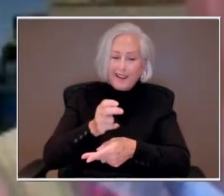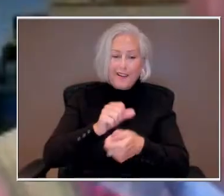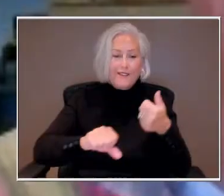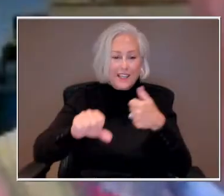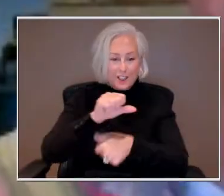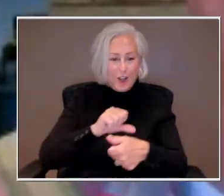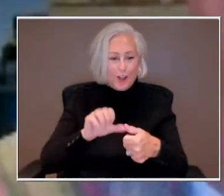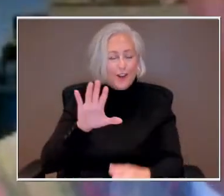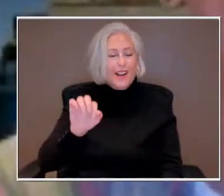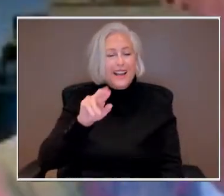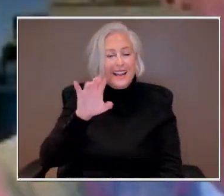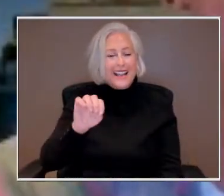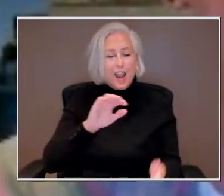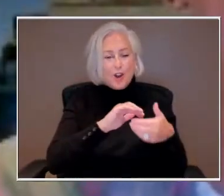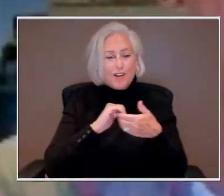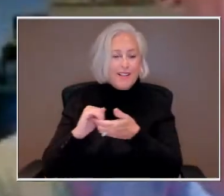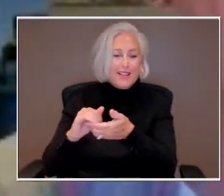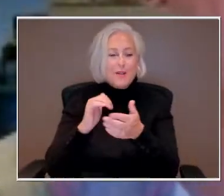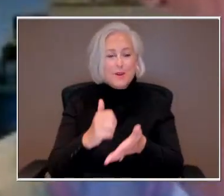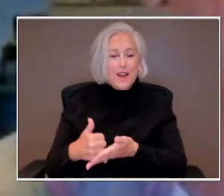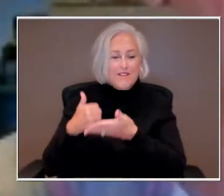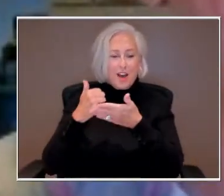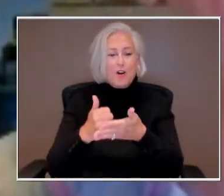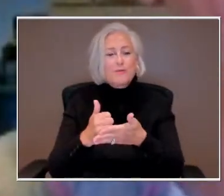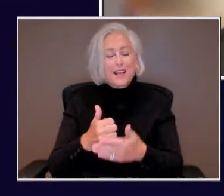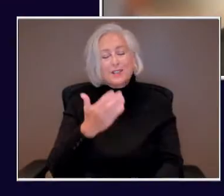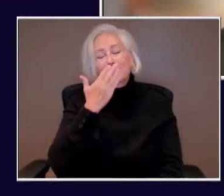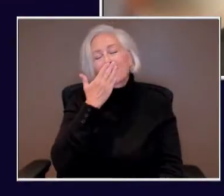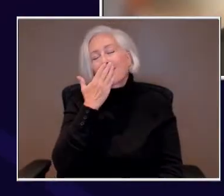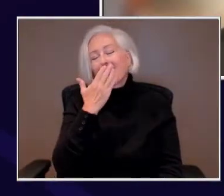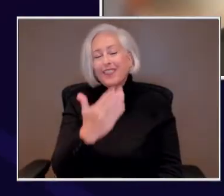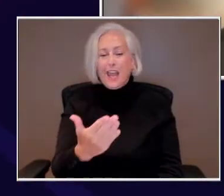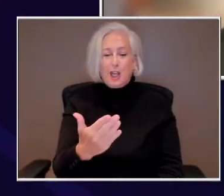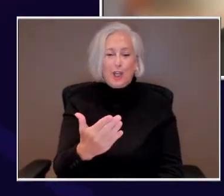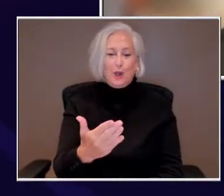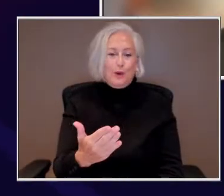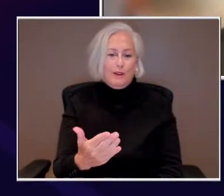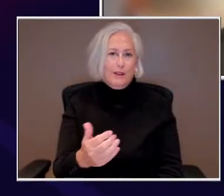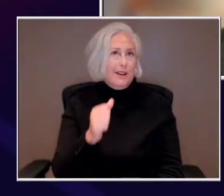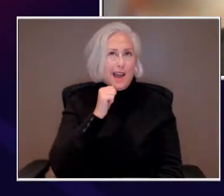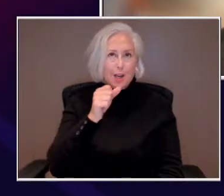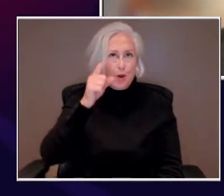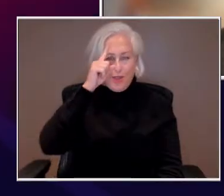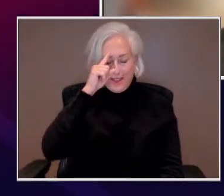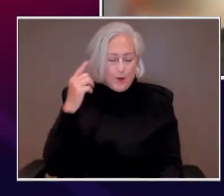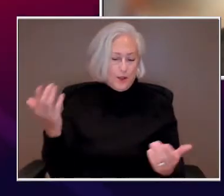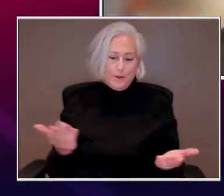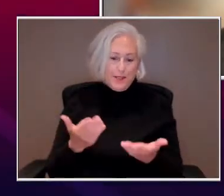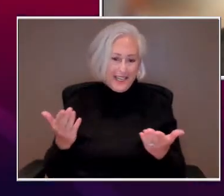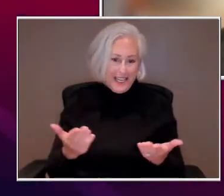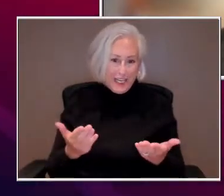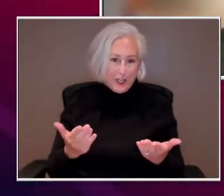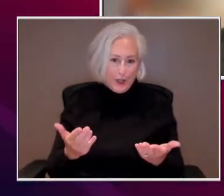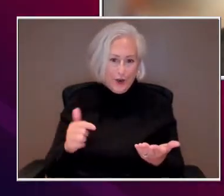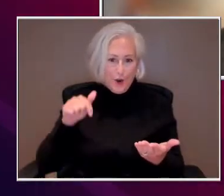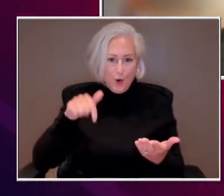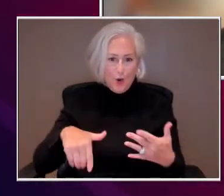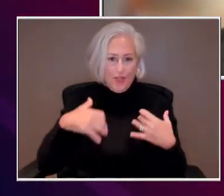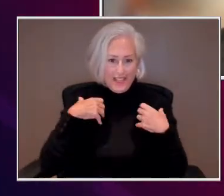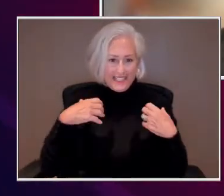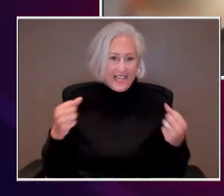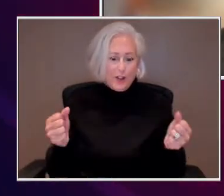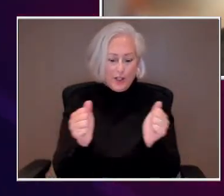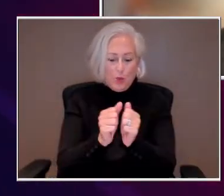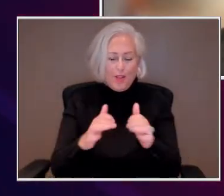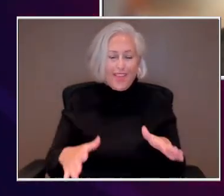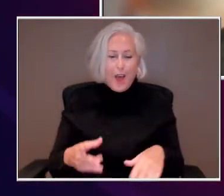has helped that immensely. And I just want to say thank you. I don't think we would be this far along or this healthy in this stage if it